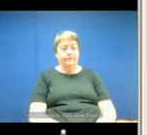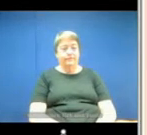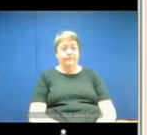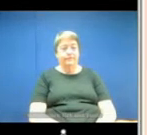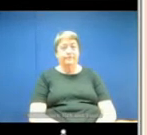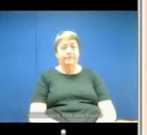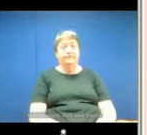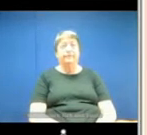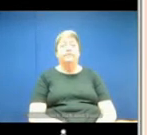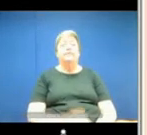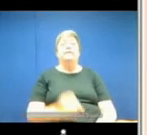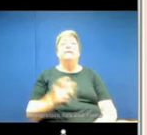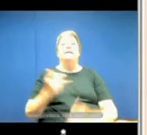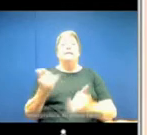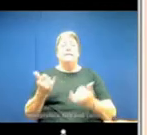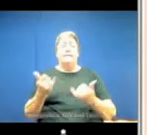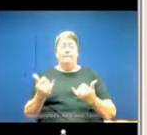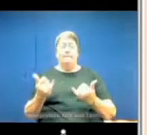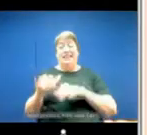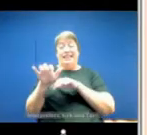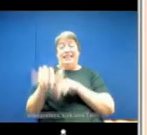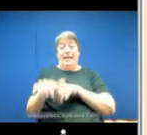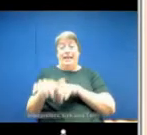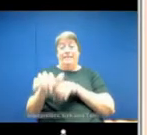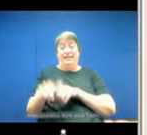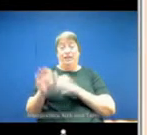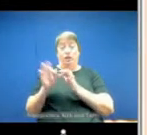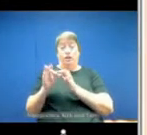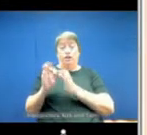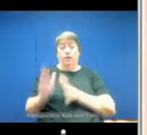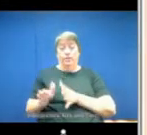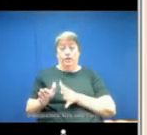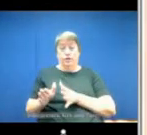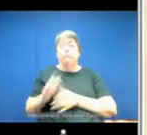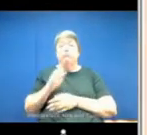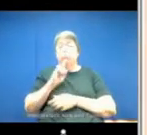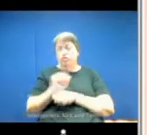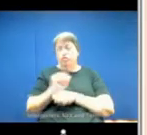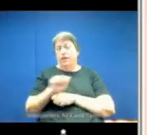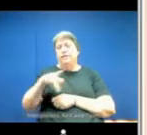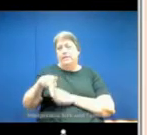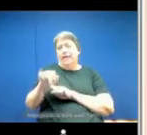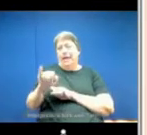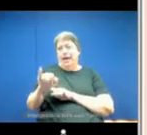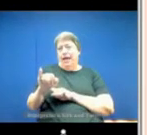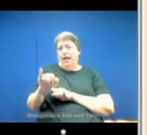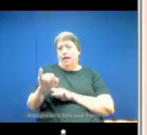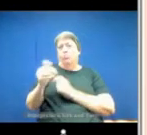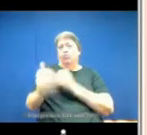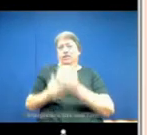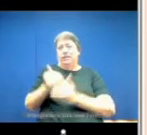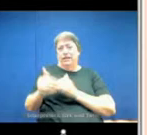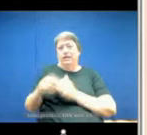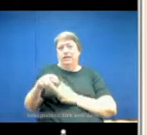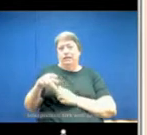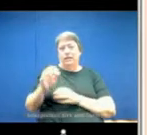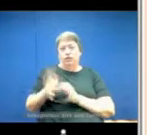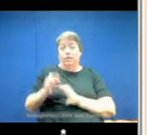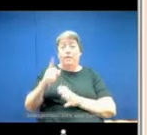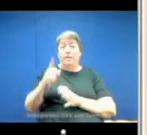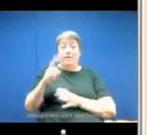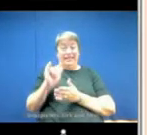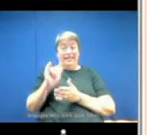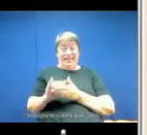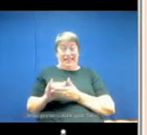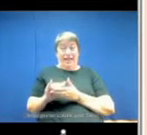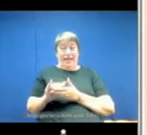The deposition interpreter, again, is a proceedings interpreter, and that's because the function that you're interpreting is witness testimony.